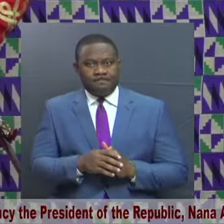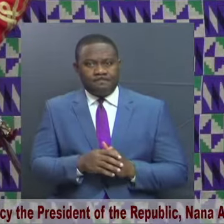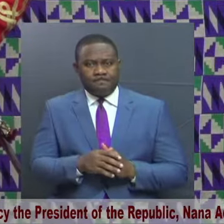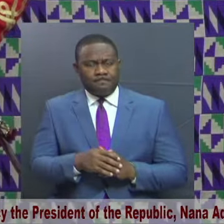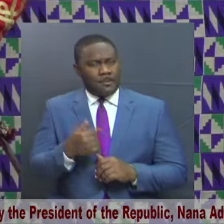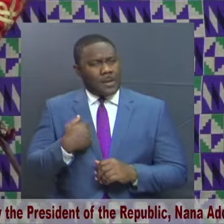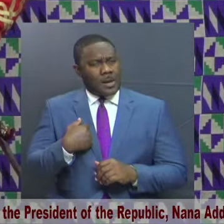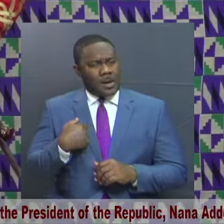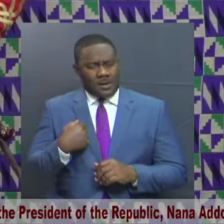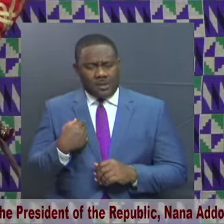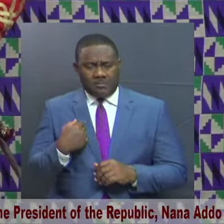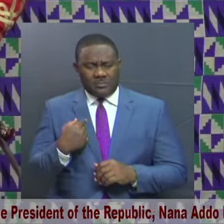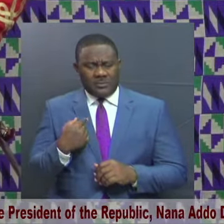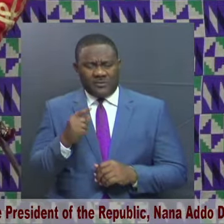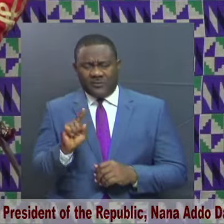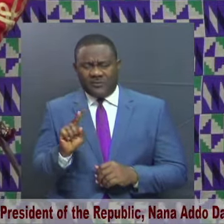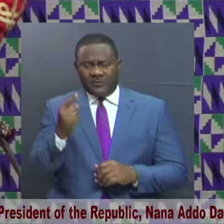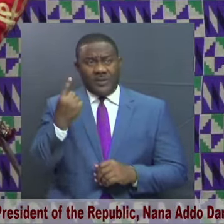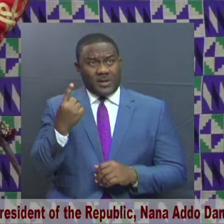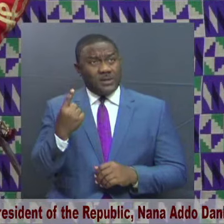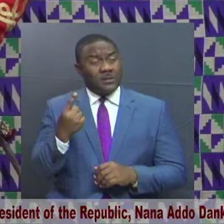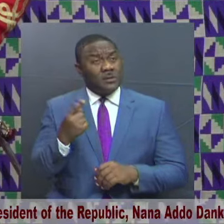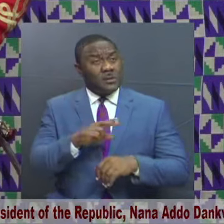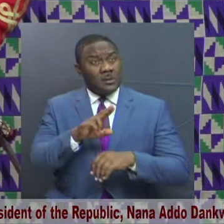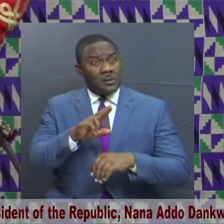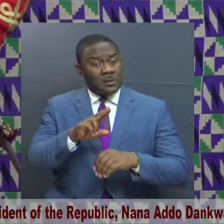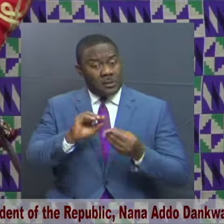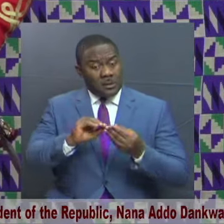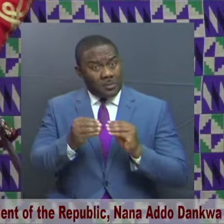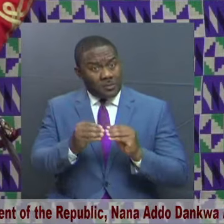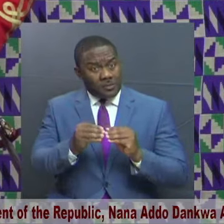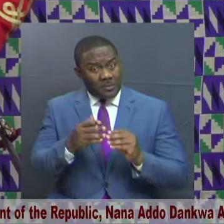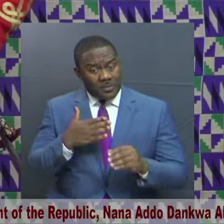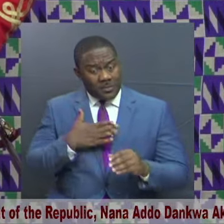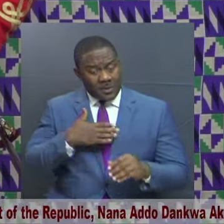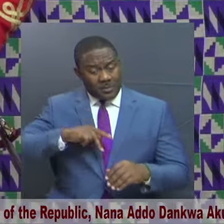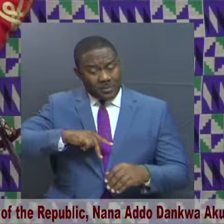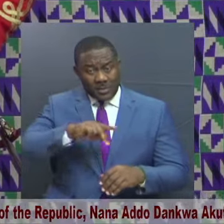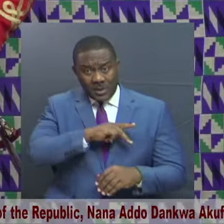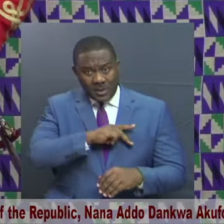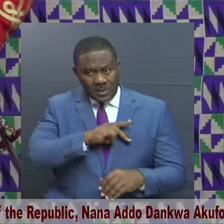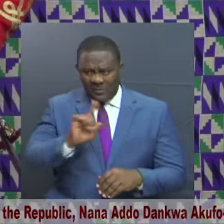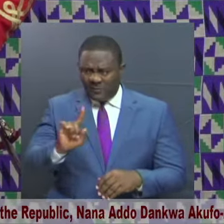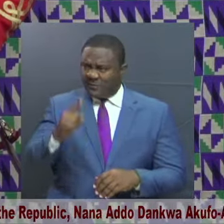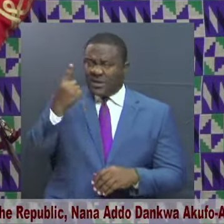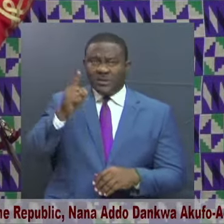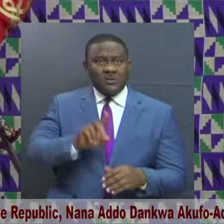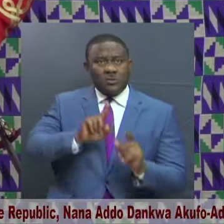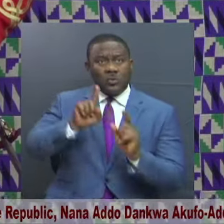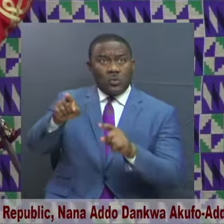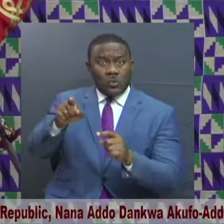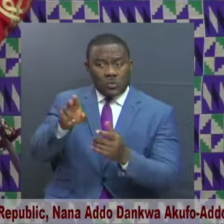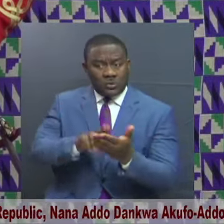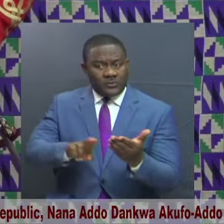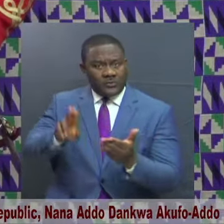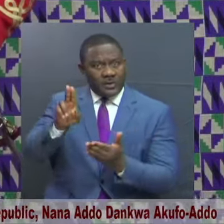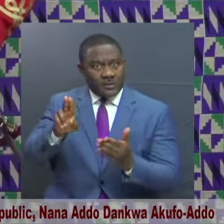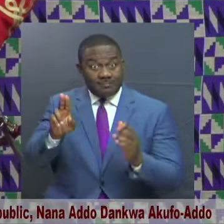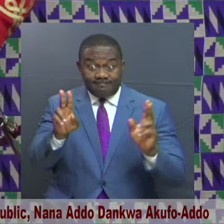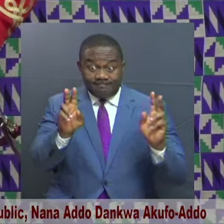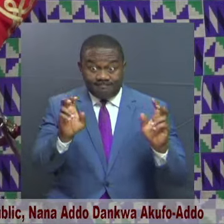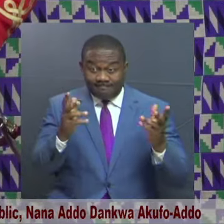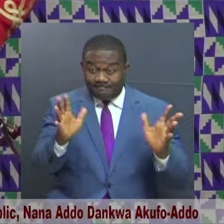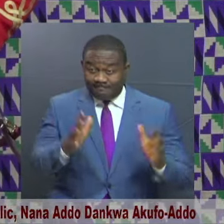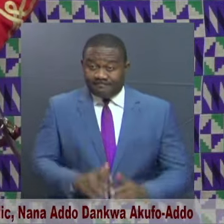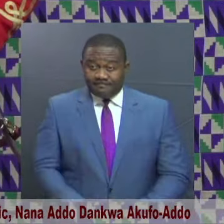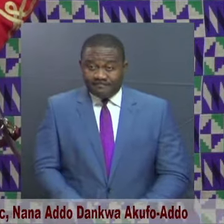first member of My Parliament in a thousand generations to have gone to the university Unity unquote in the past